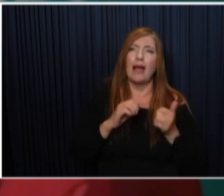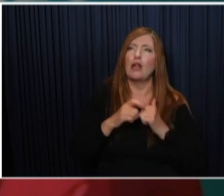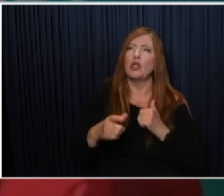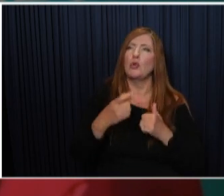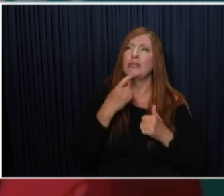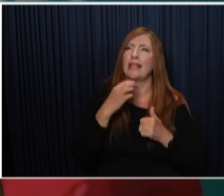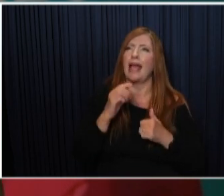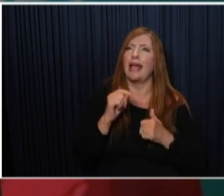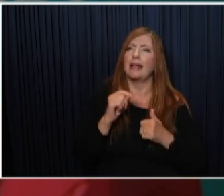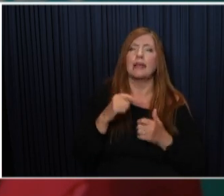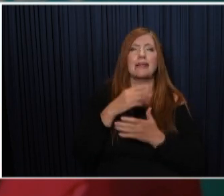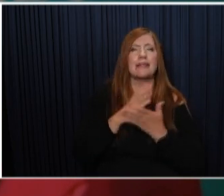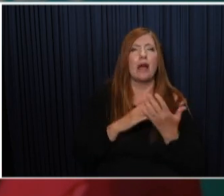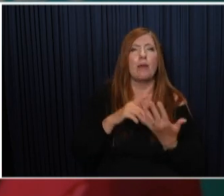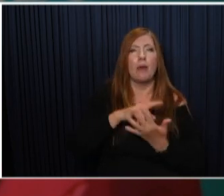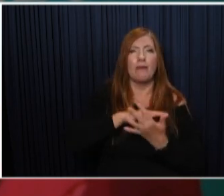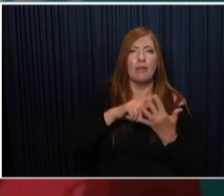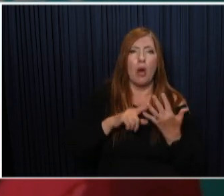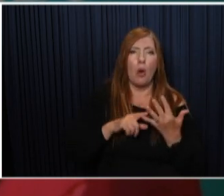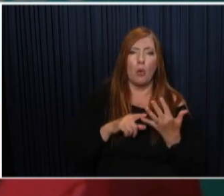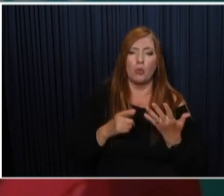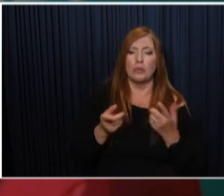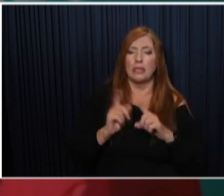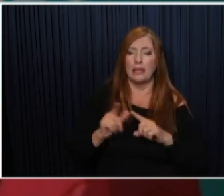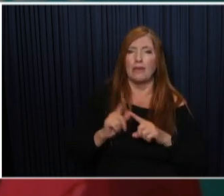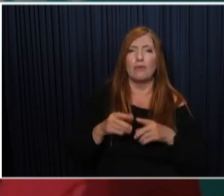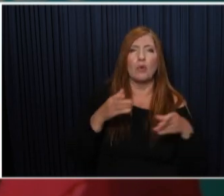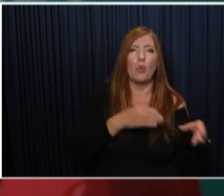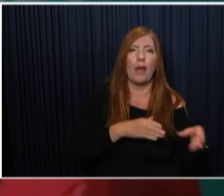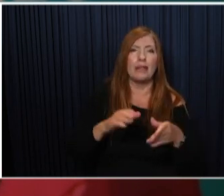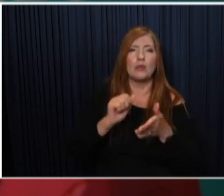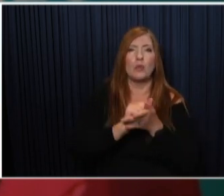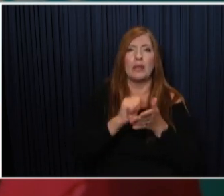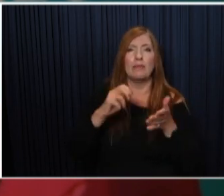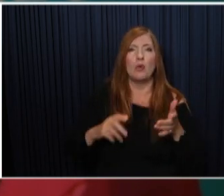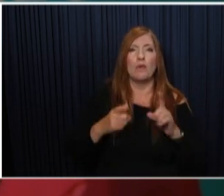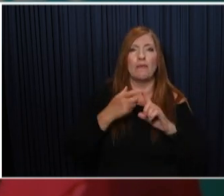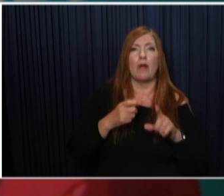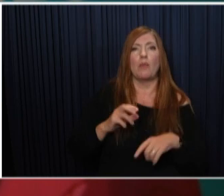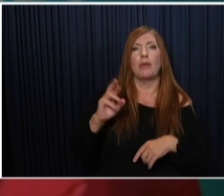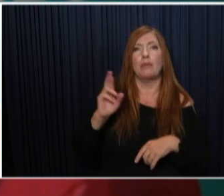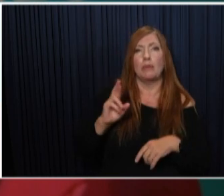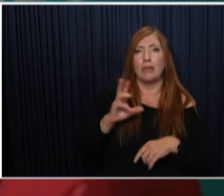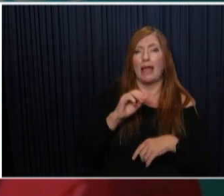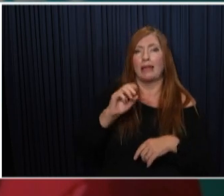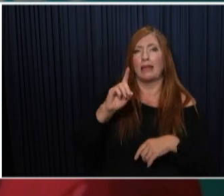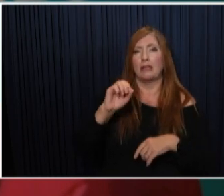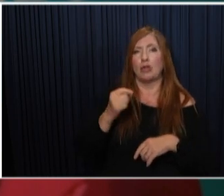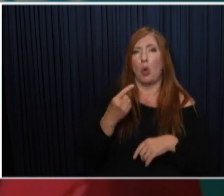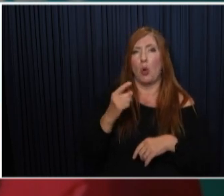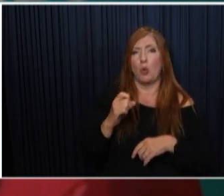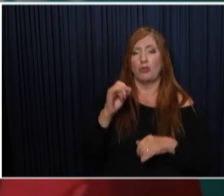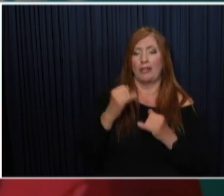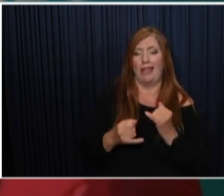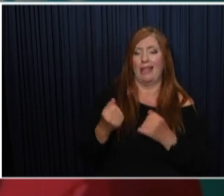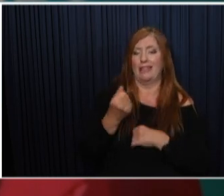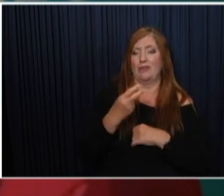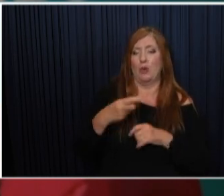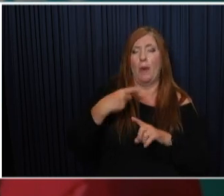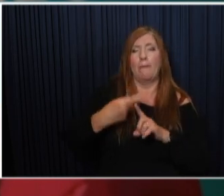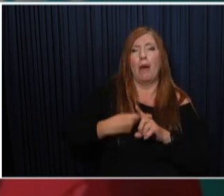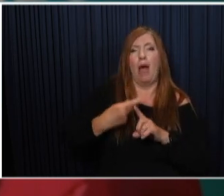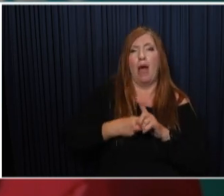say it? Some of those ways have been removed by Republicans and DOJ in the last couple months, and executive